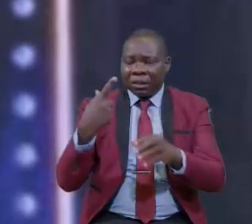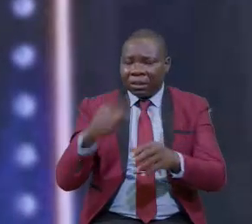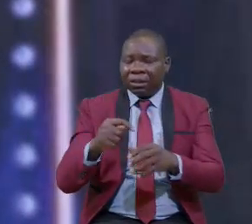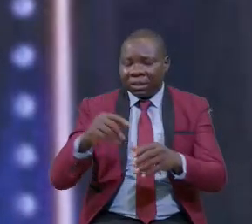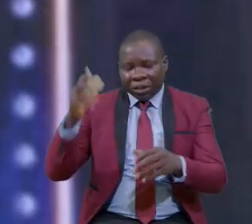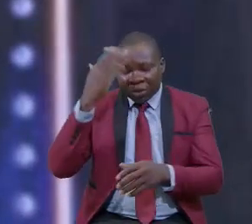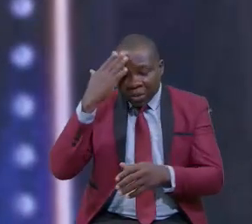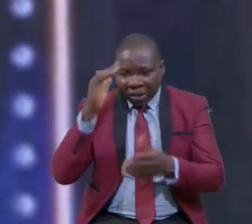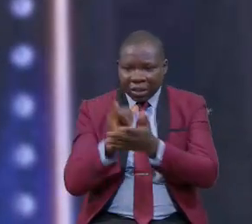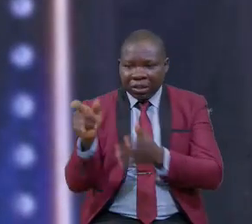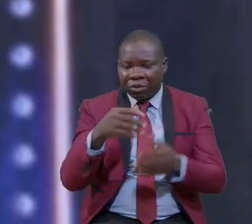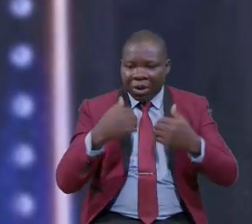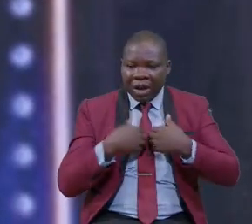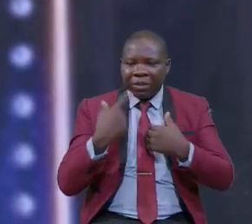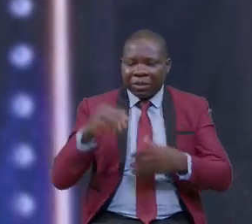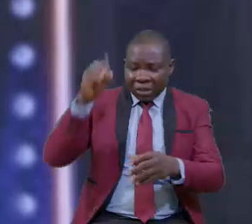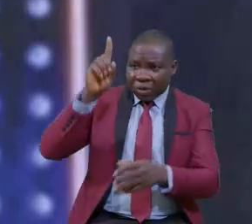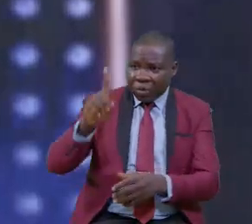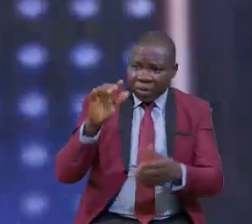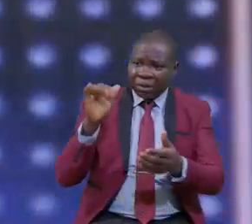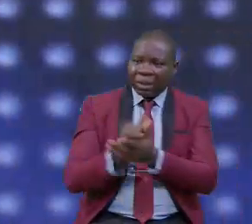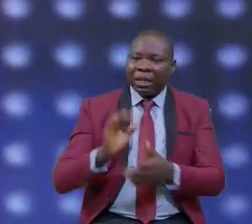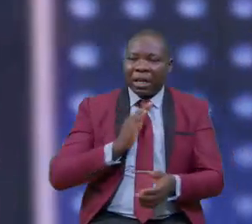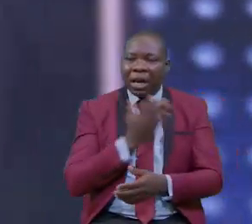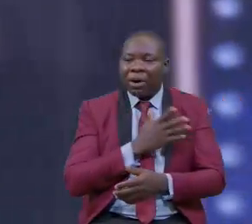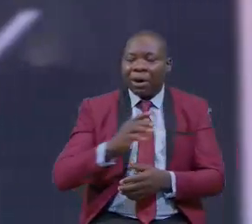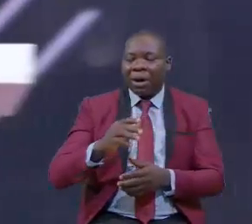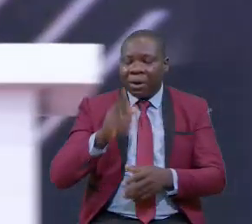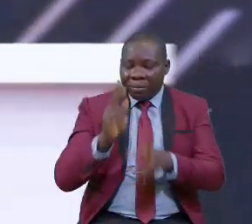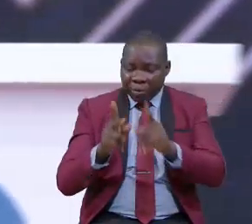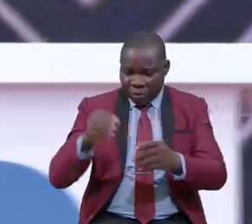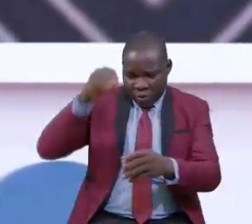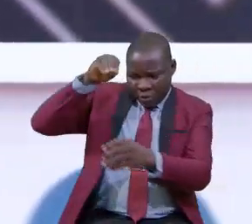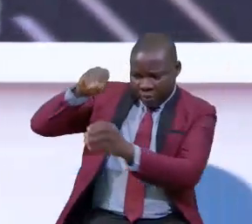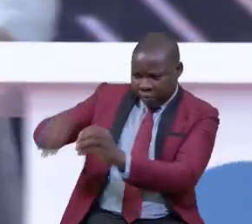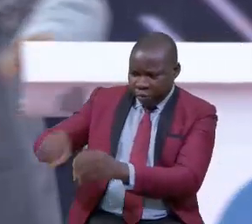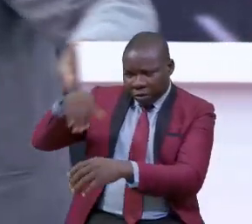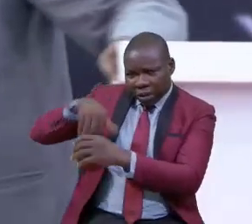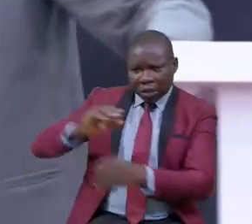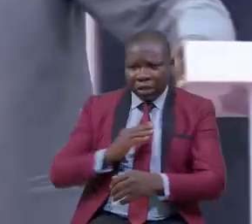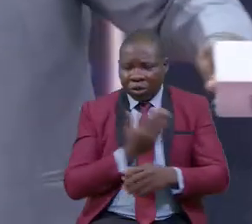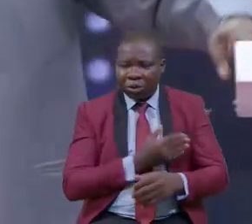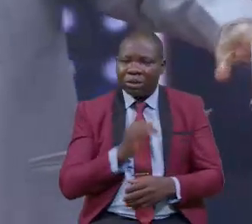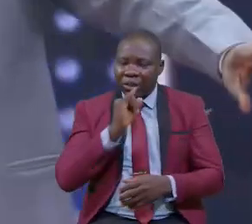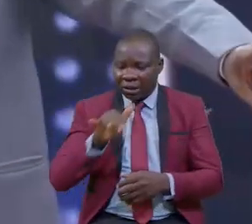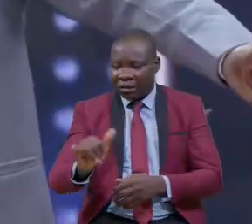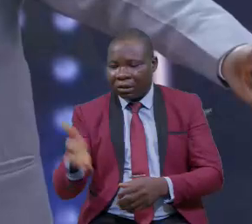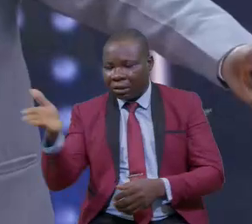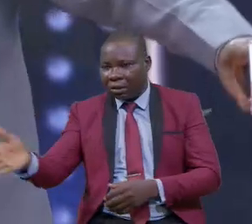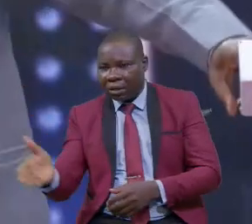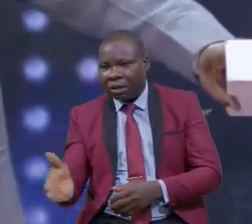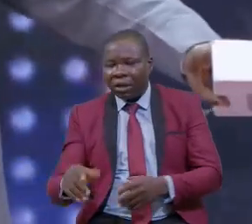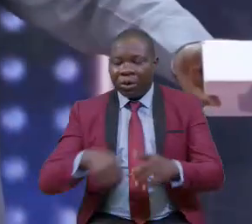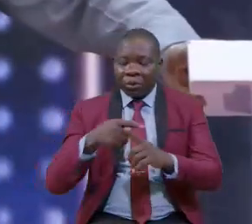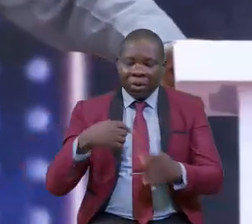is still there. Fear, fear, fear. And now we're born again, but the fear they put in our heart is still